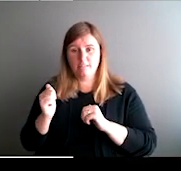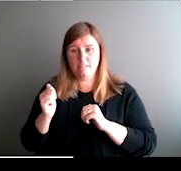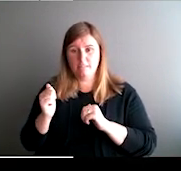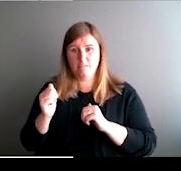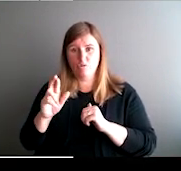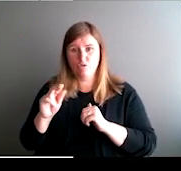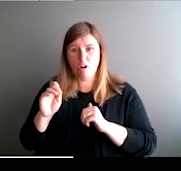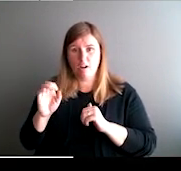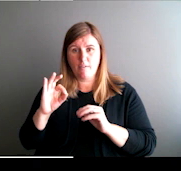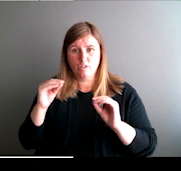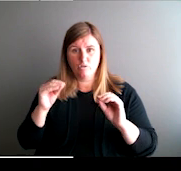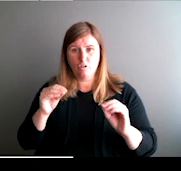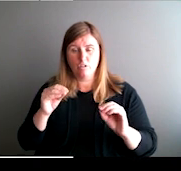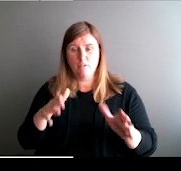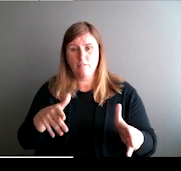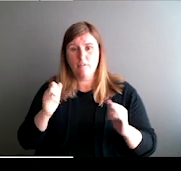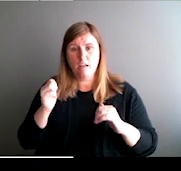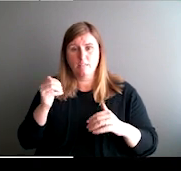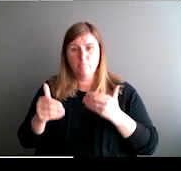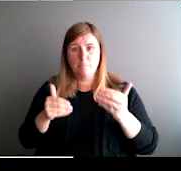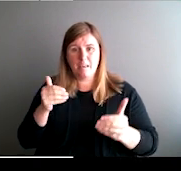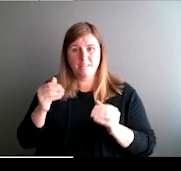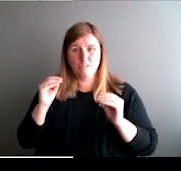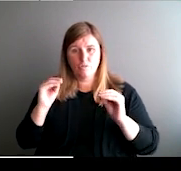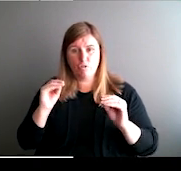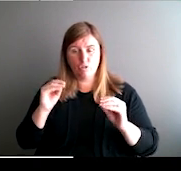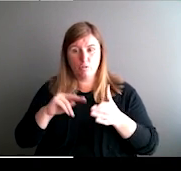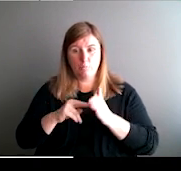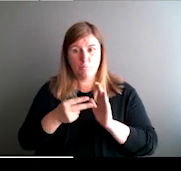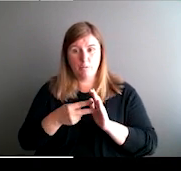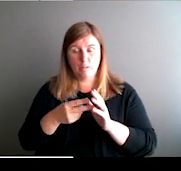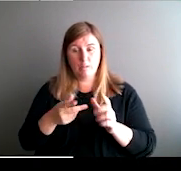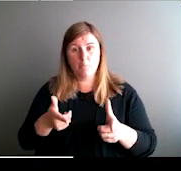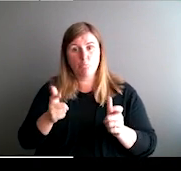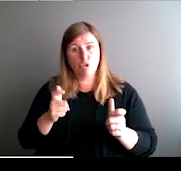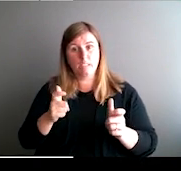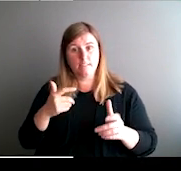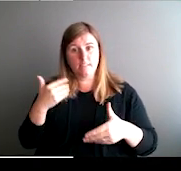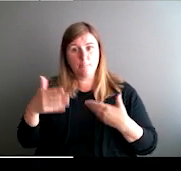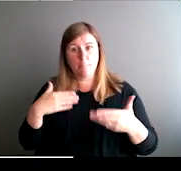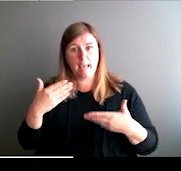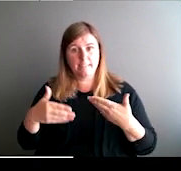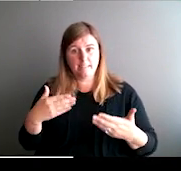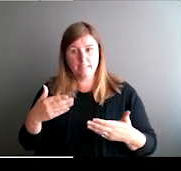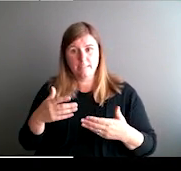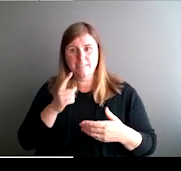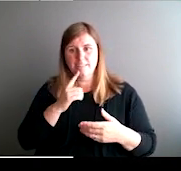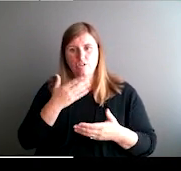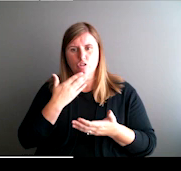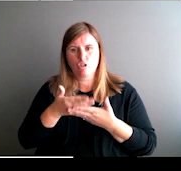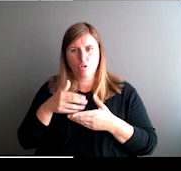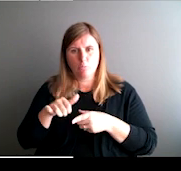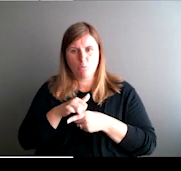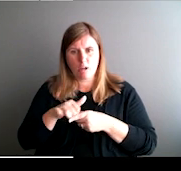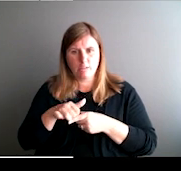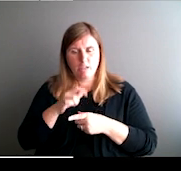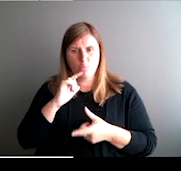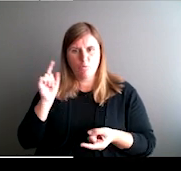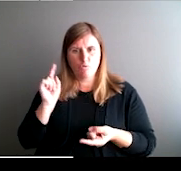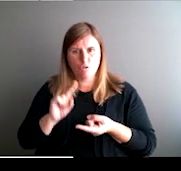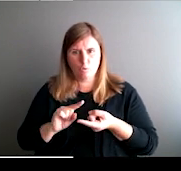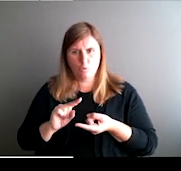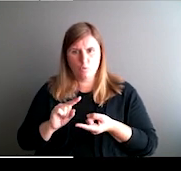instruction. So fast-paced instruction, meaning sort of a brisk pace, is a good practice and will